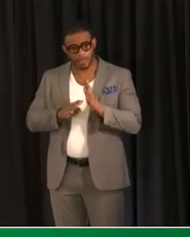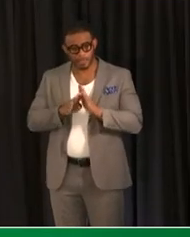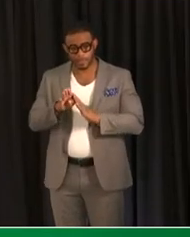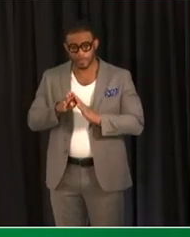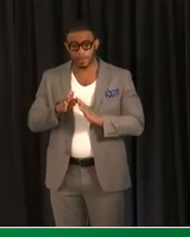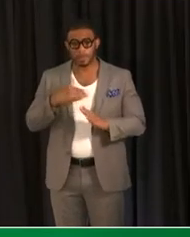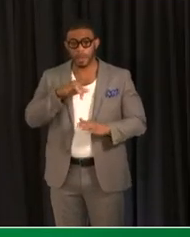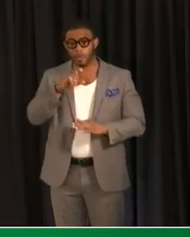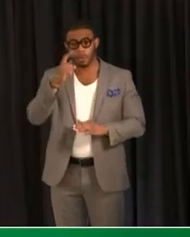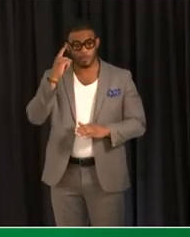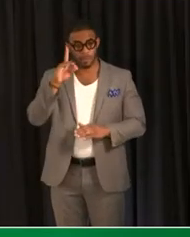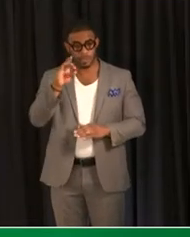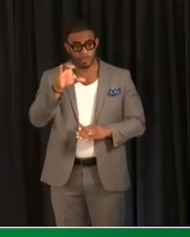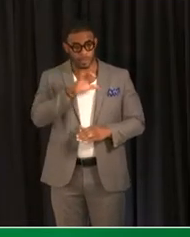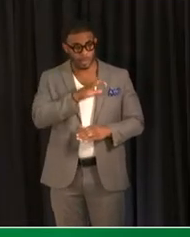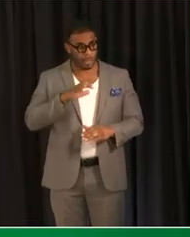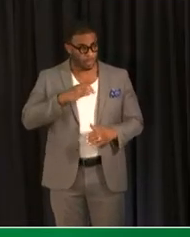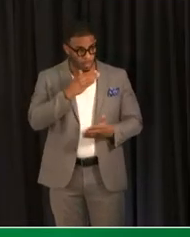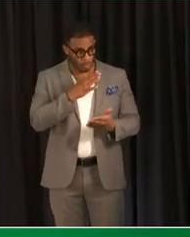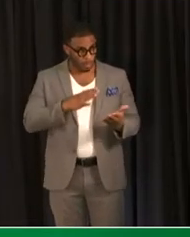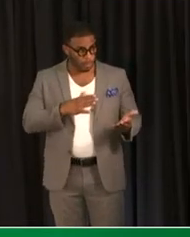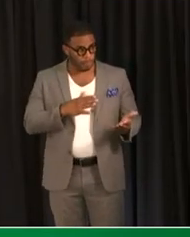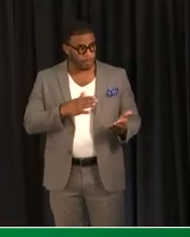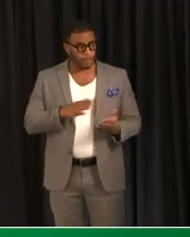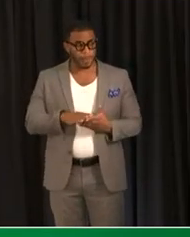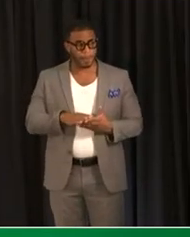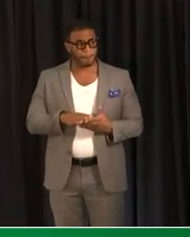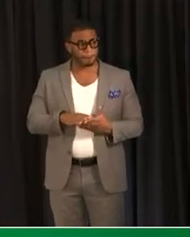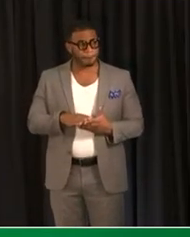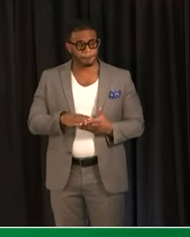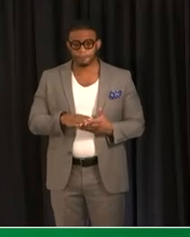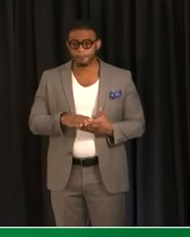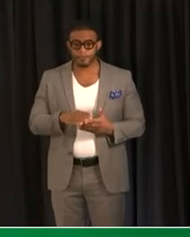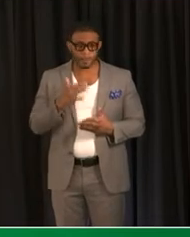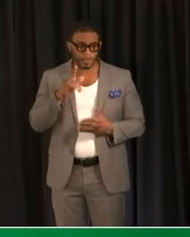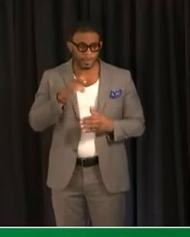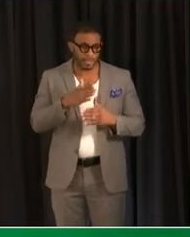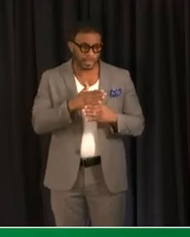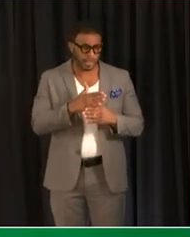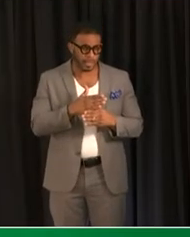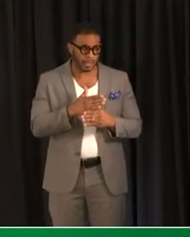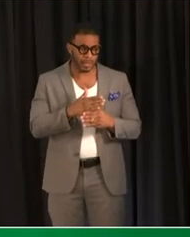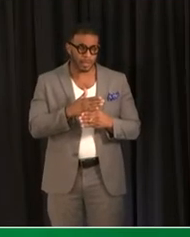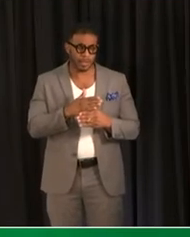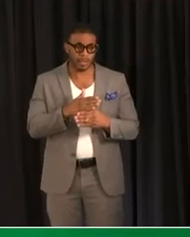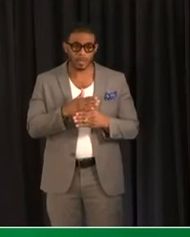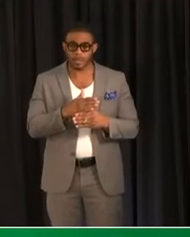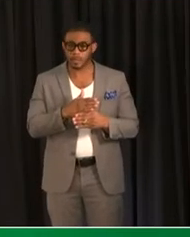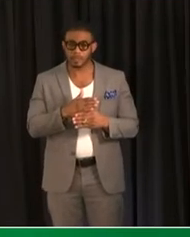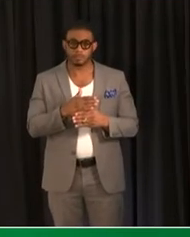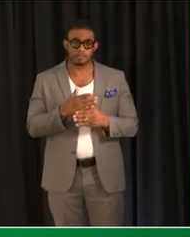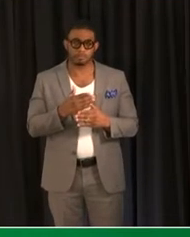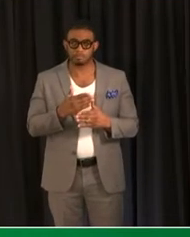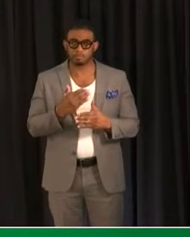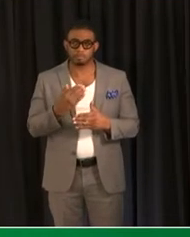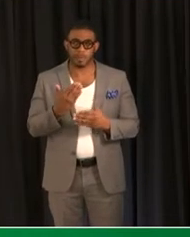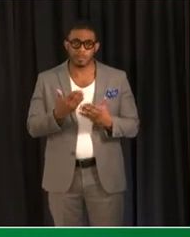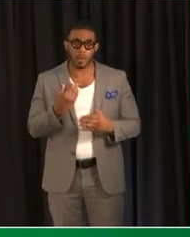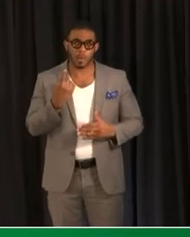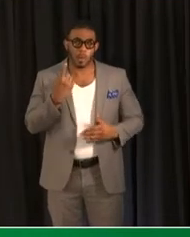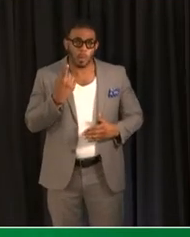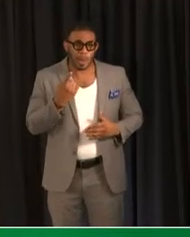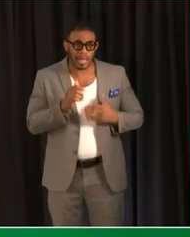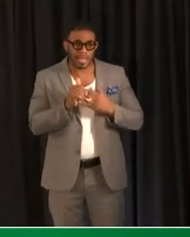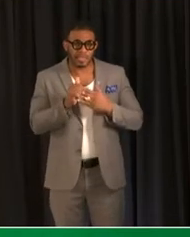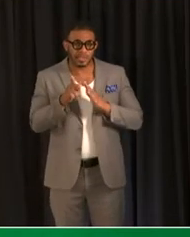my question is for the councilwomen on the call today. If you could share at least